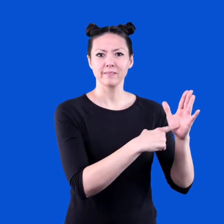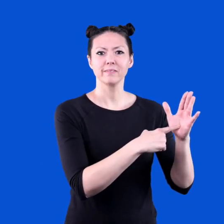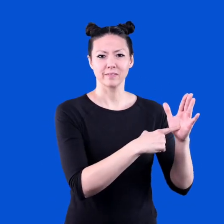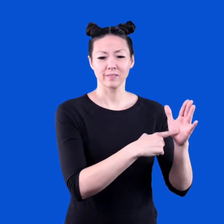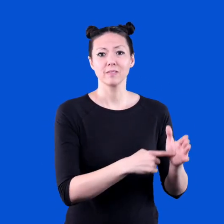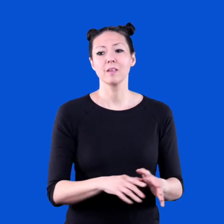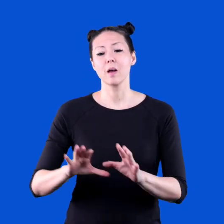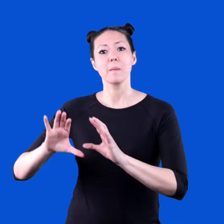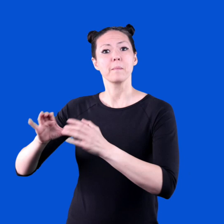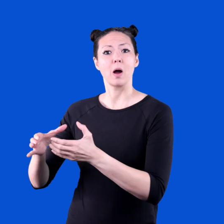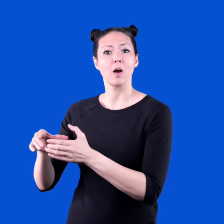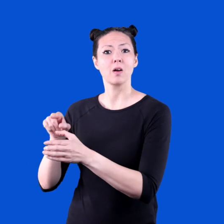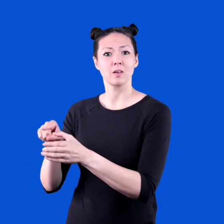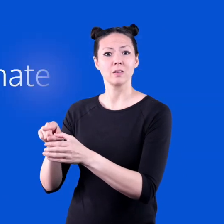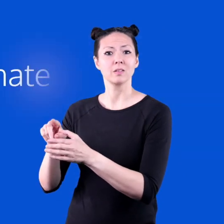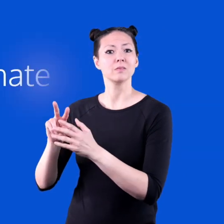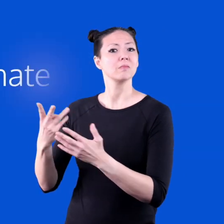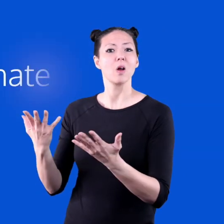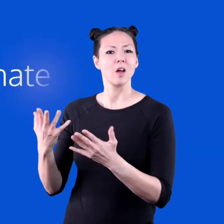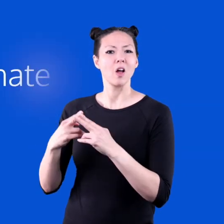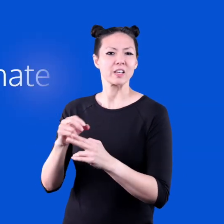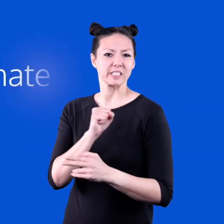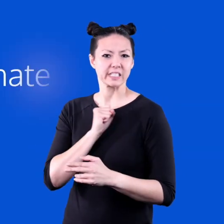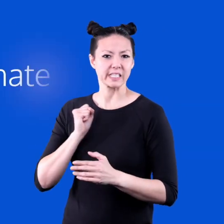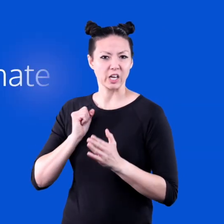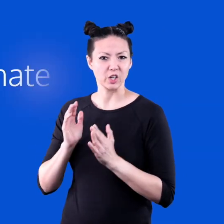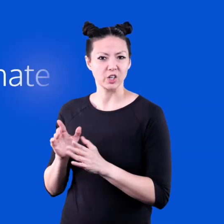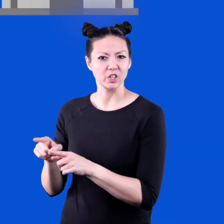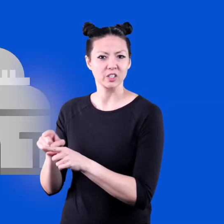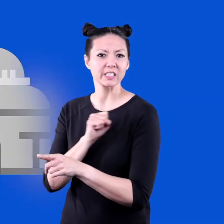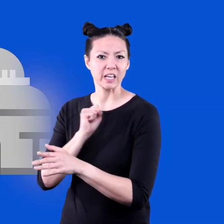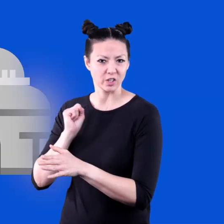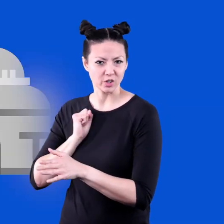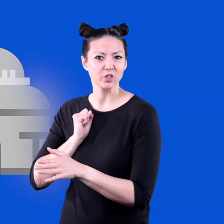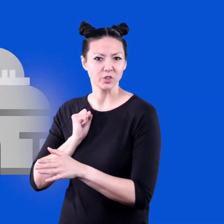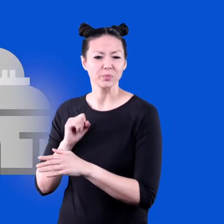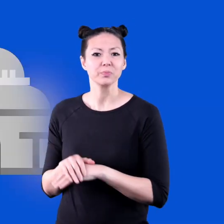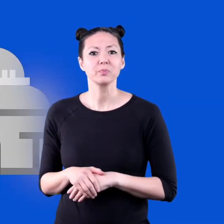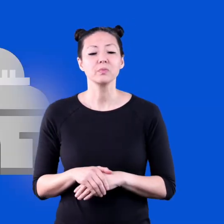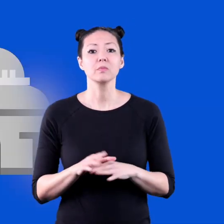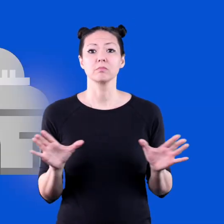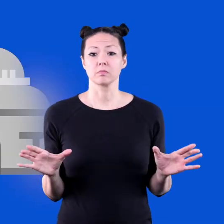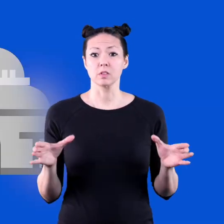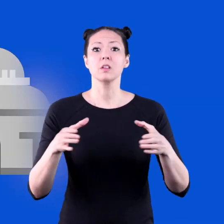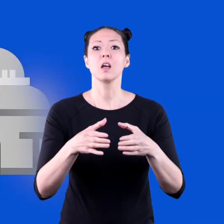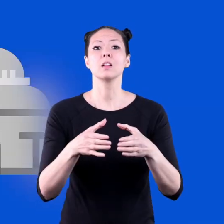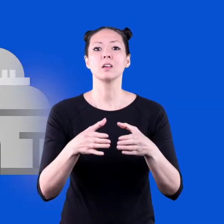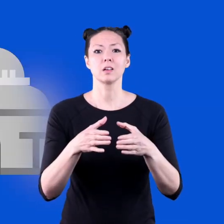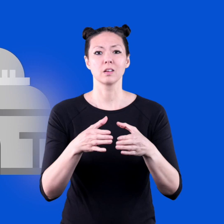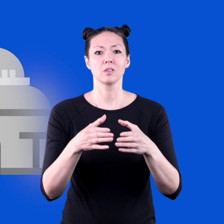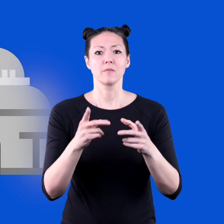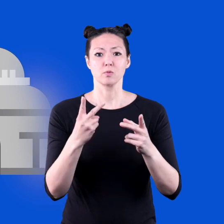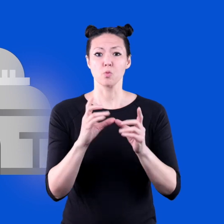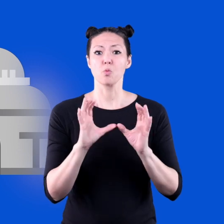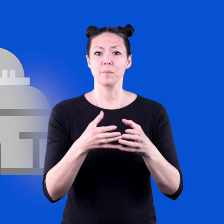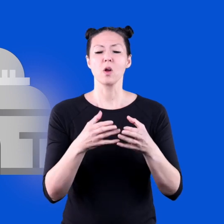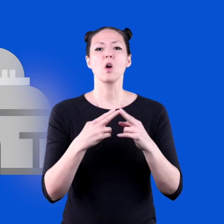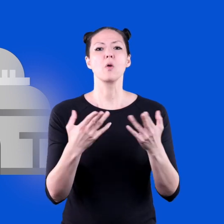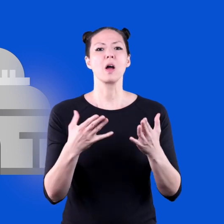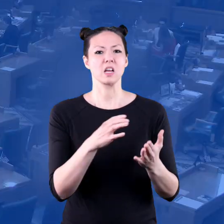The second part is called the Senate. Together, these 2 groups are called